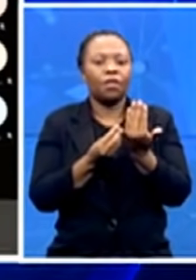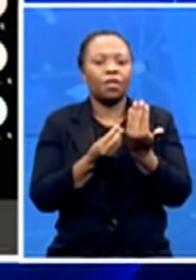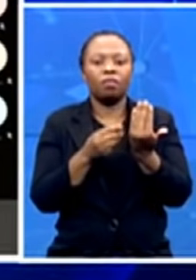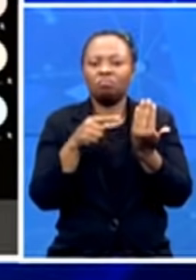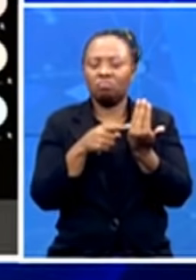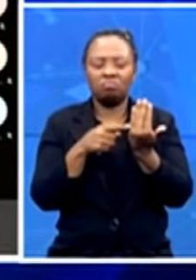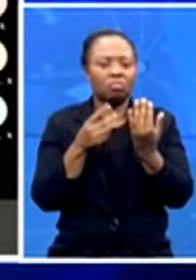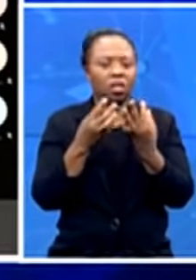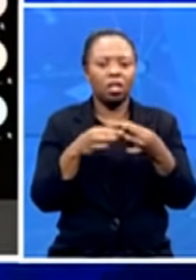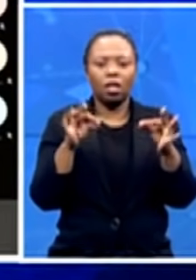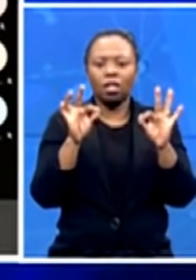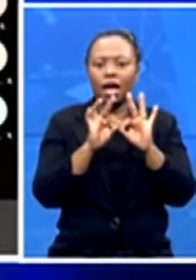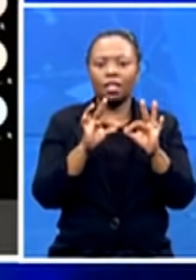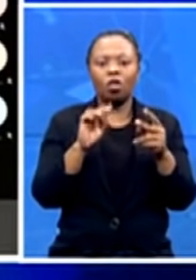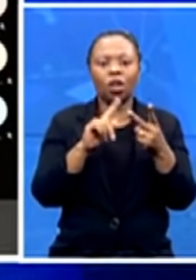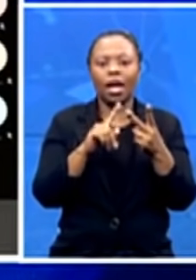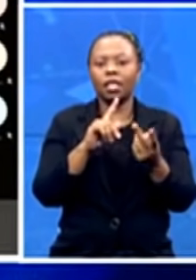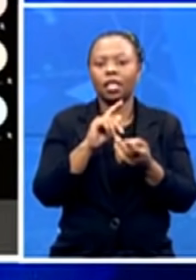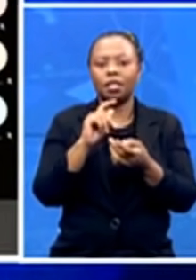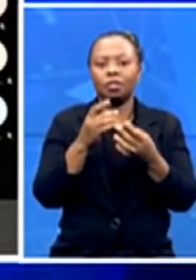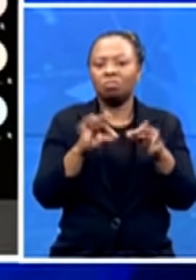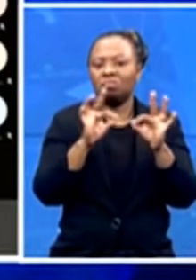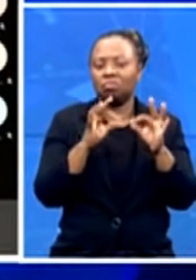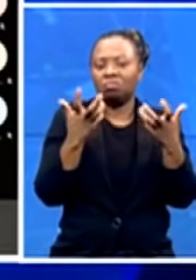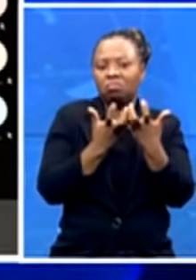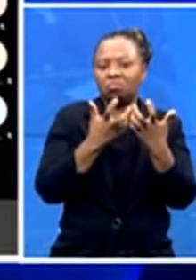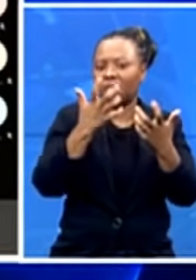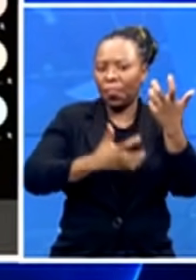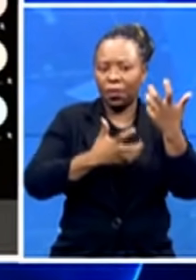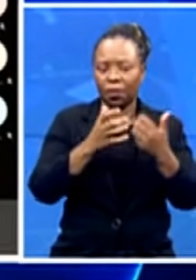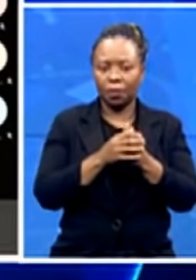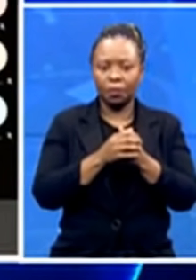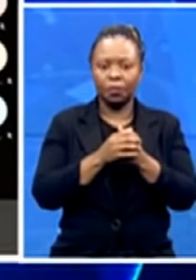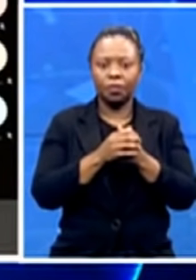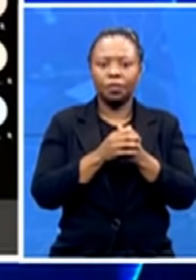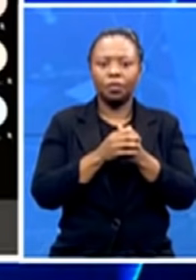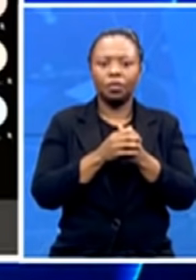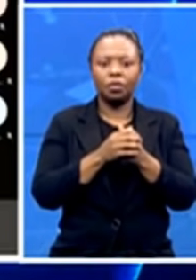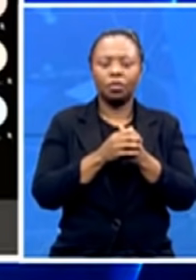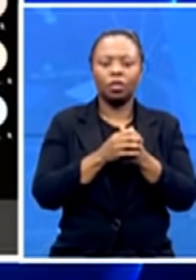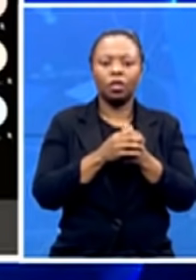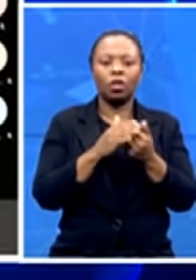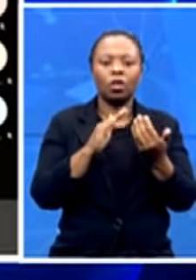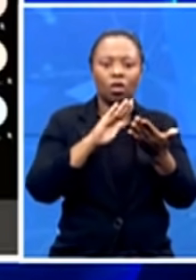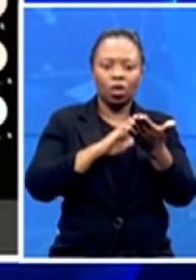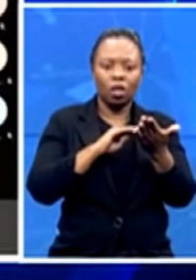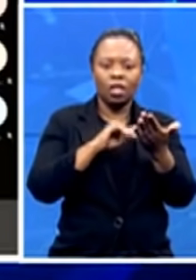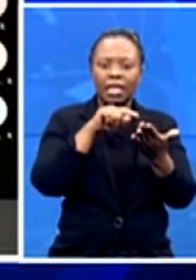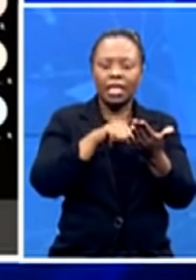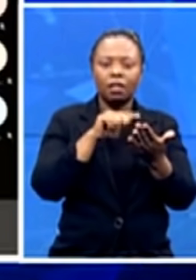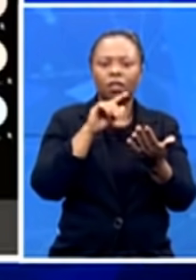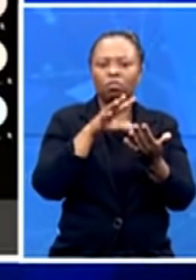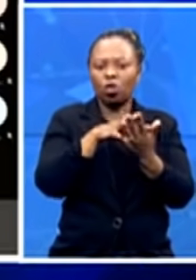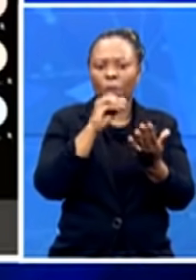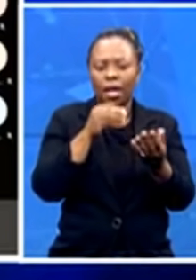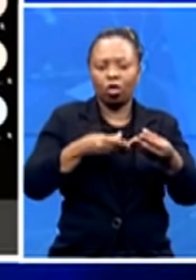and further additional documents which Mr. Magashule contended were duplicated documents and should be struck out. For